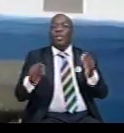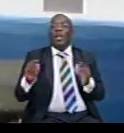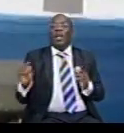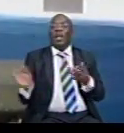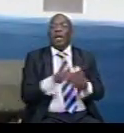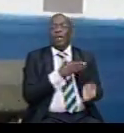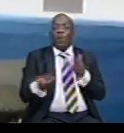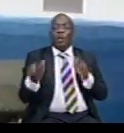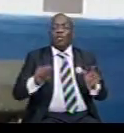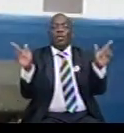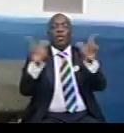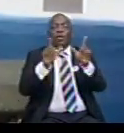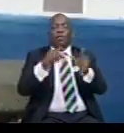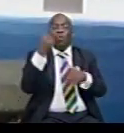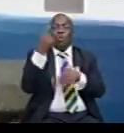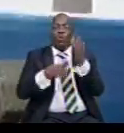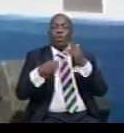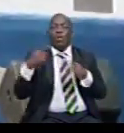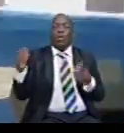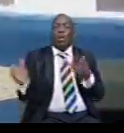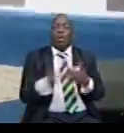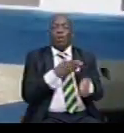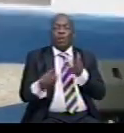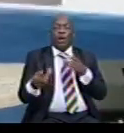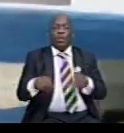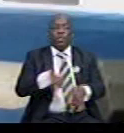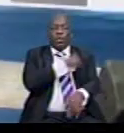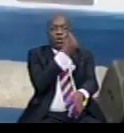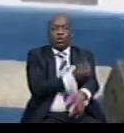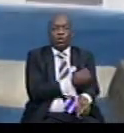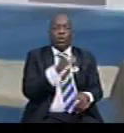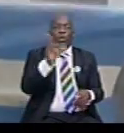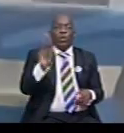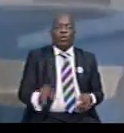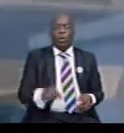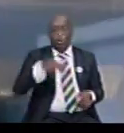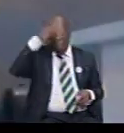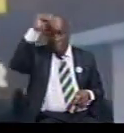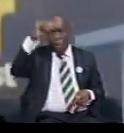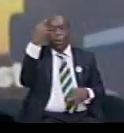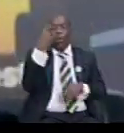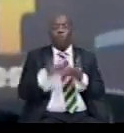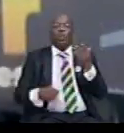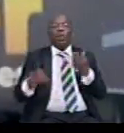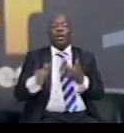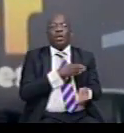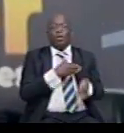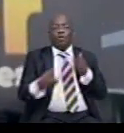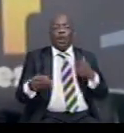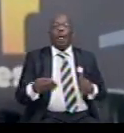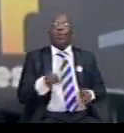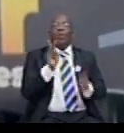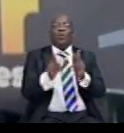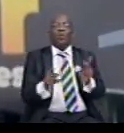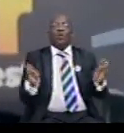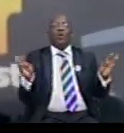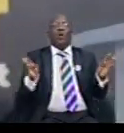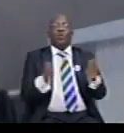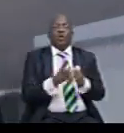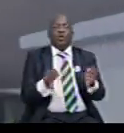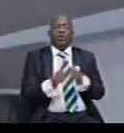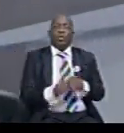his authority, no man, whatever cloud he collects around himself, take heed that